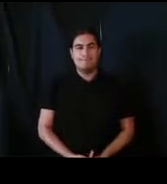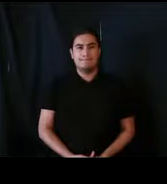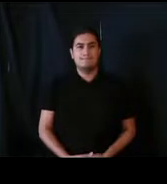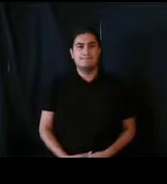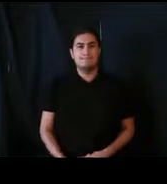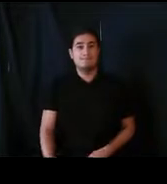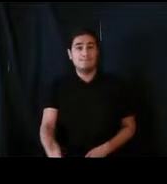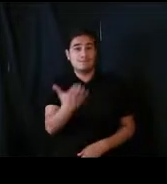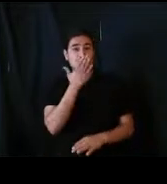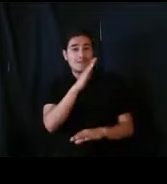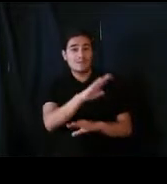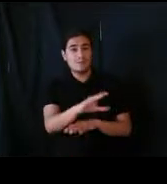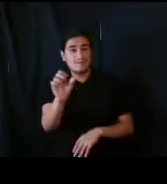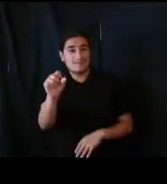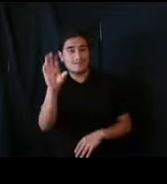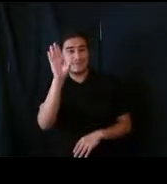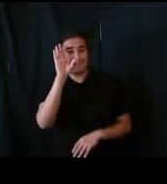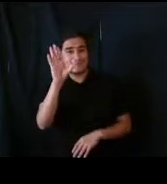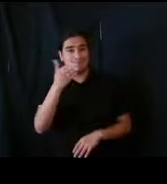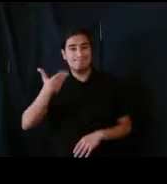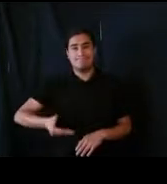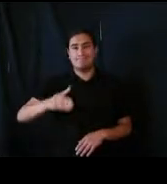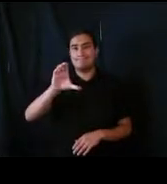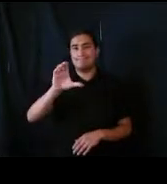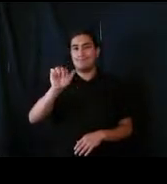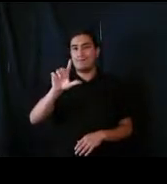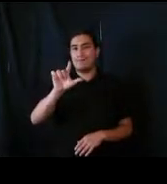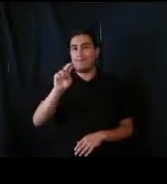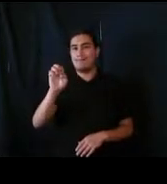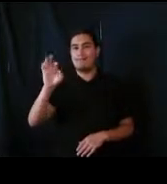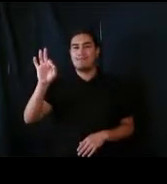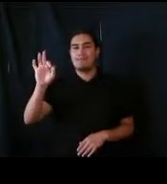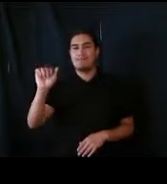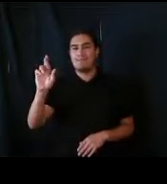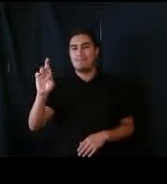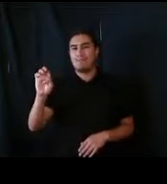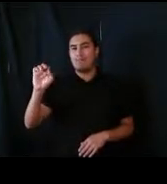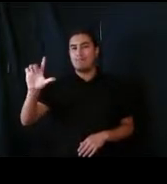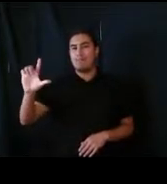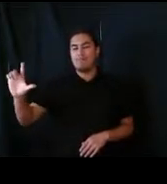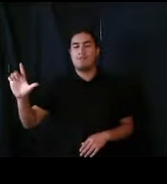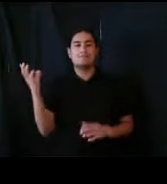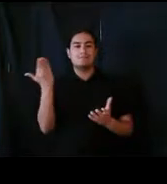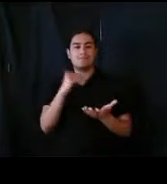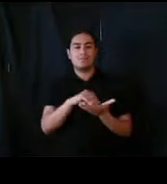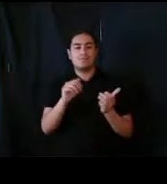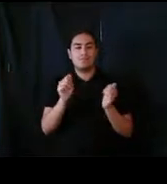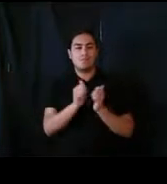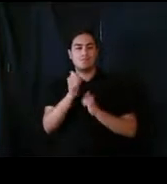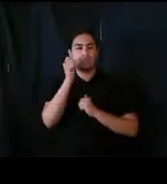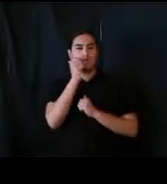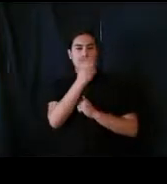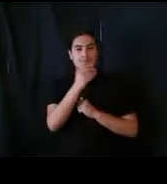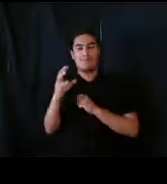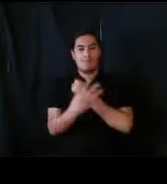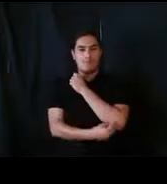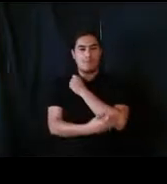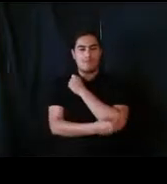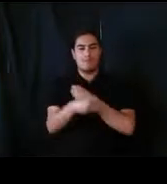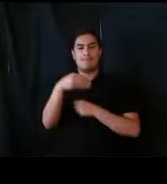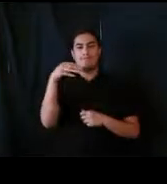yes good afternoon uh my name is caroline farrell and i'm with the center on race poverty in the environment we're based in delano